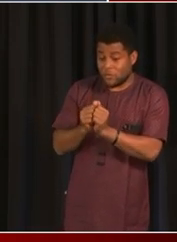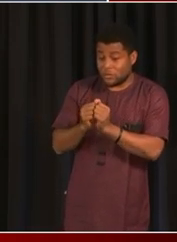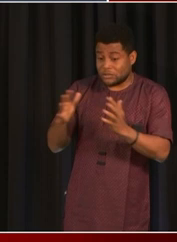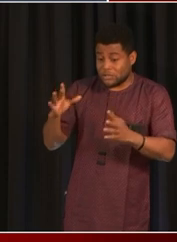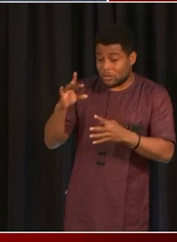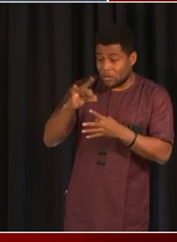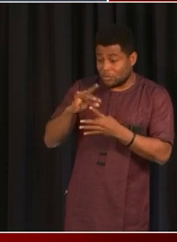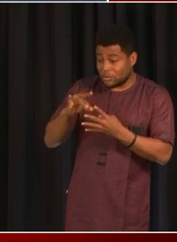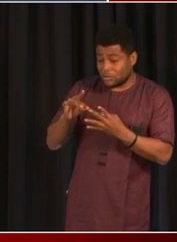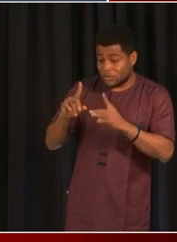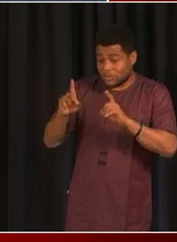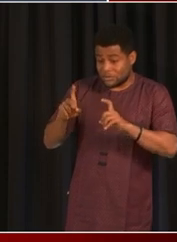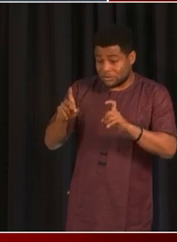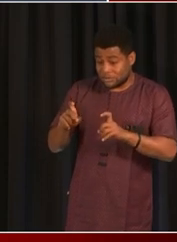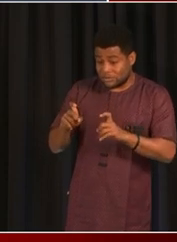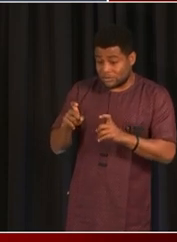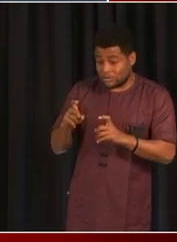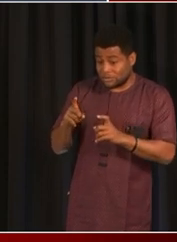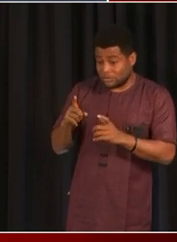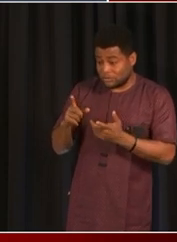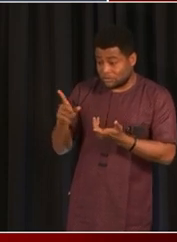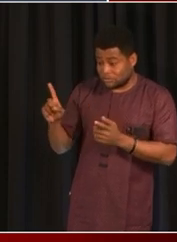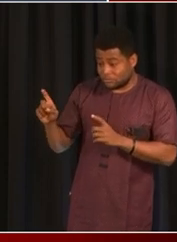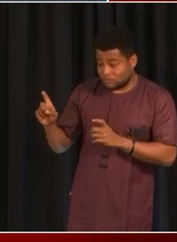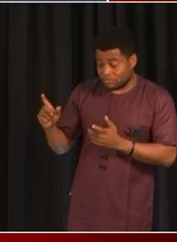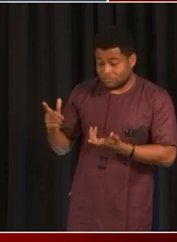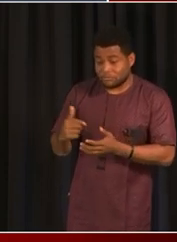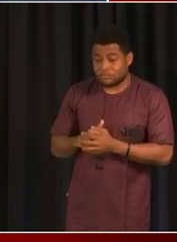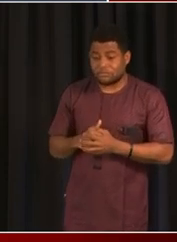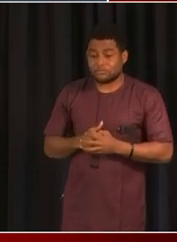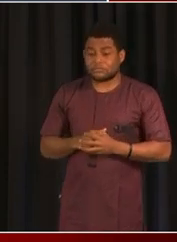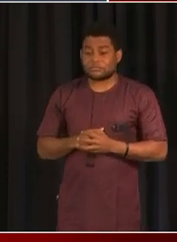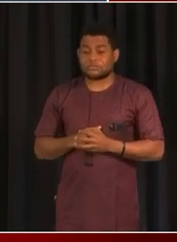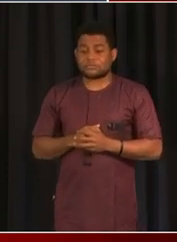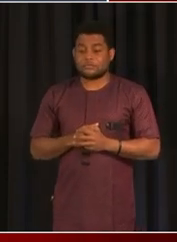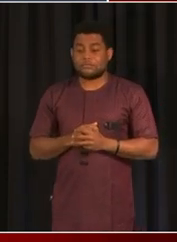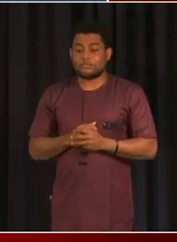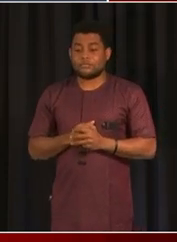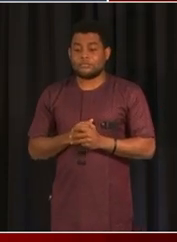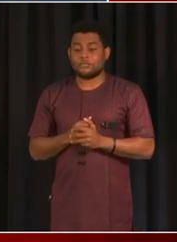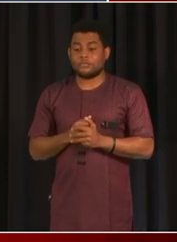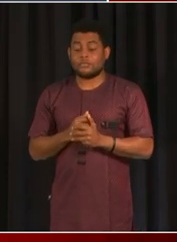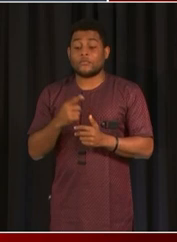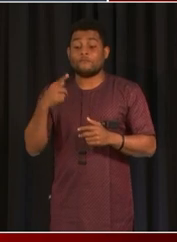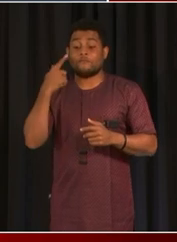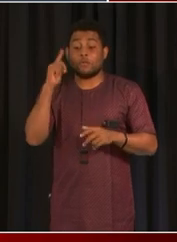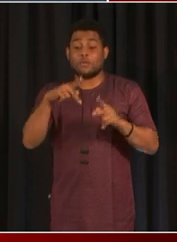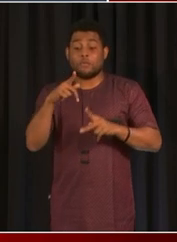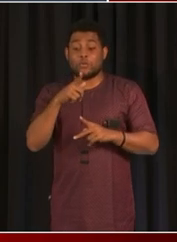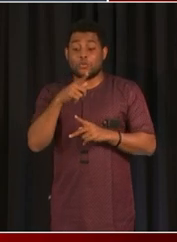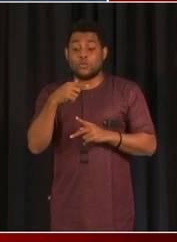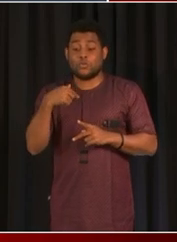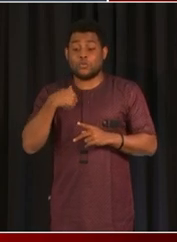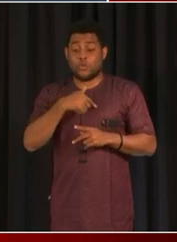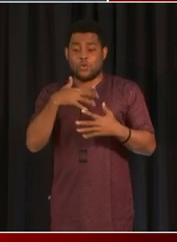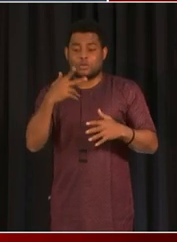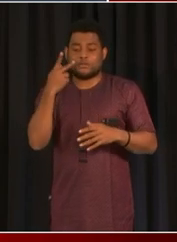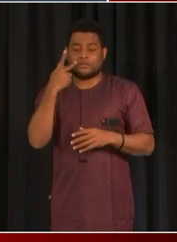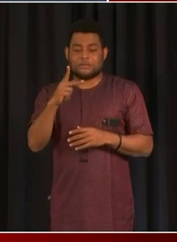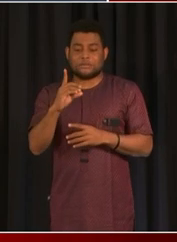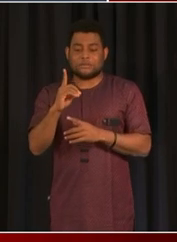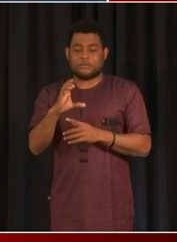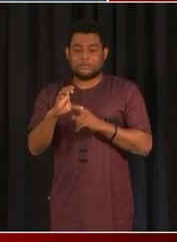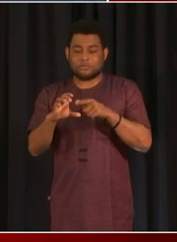Is that your intent to do that with Yes. So that would be for the people we've already seen, DC government employees and healthcare workers? That is